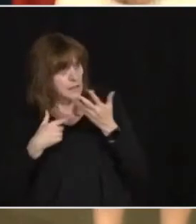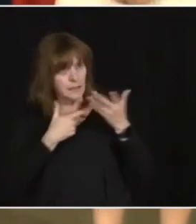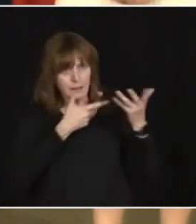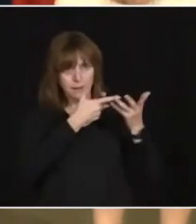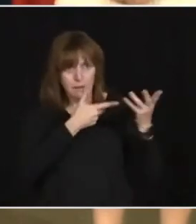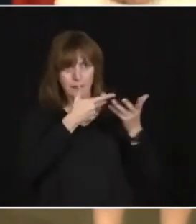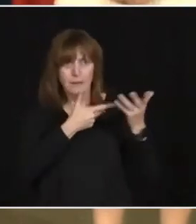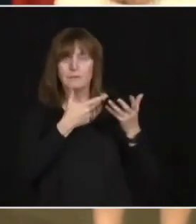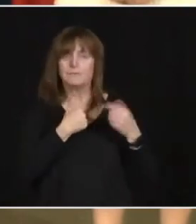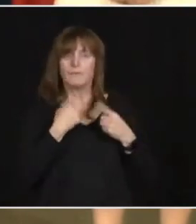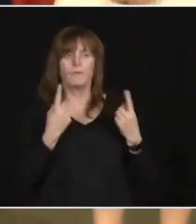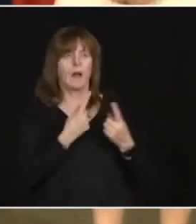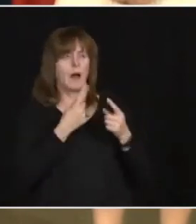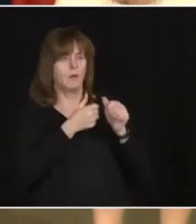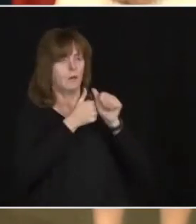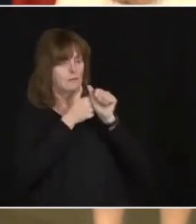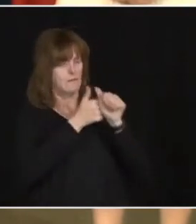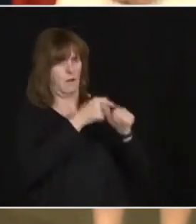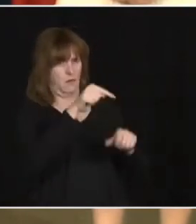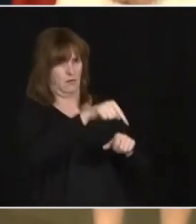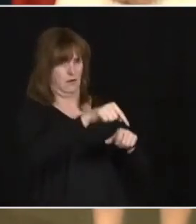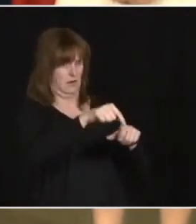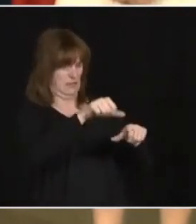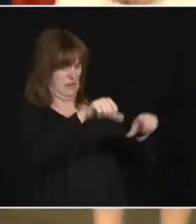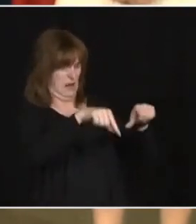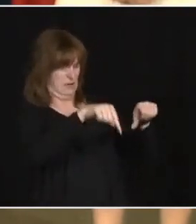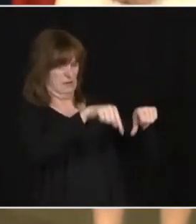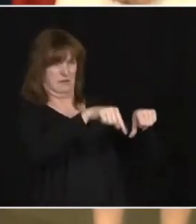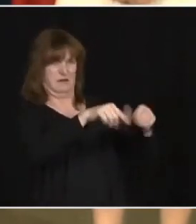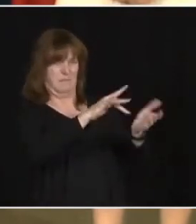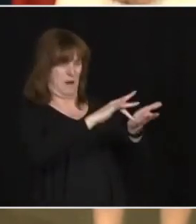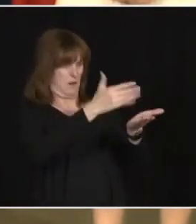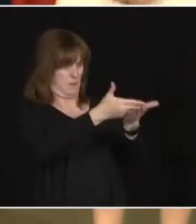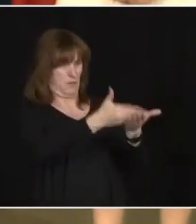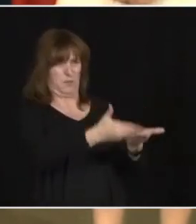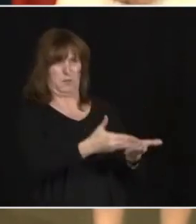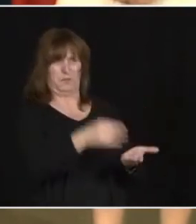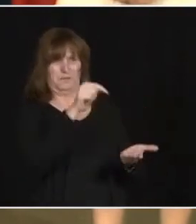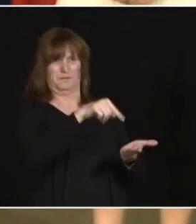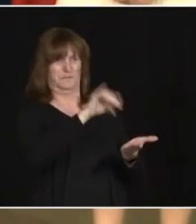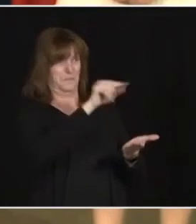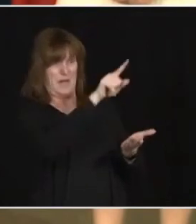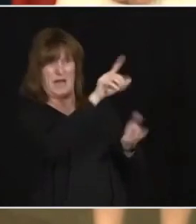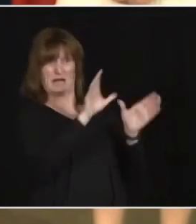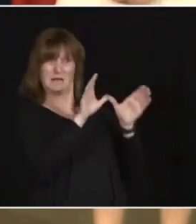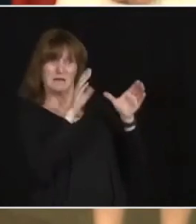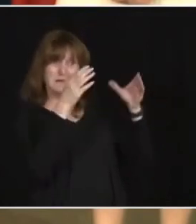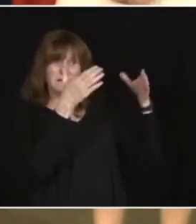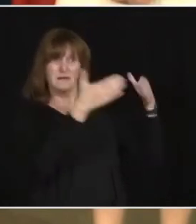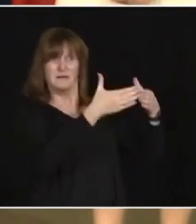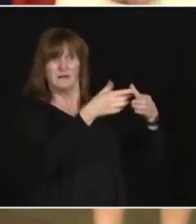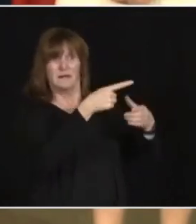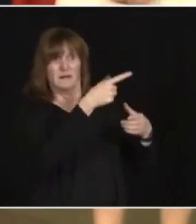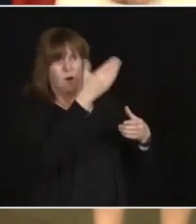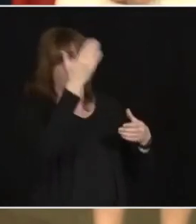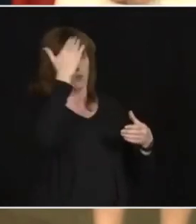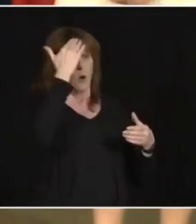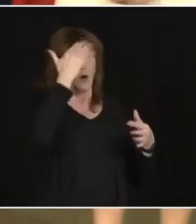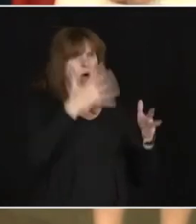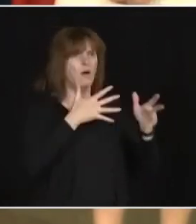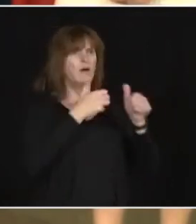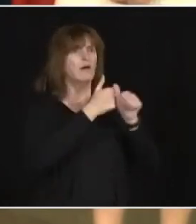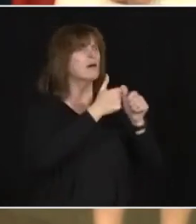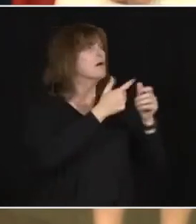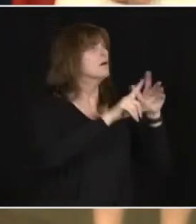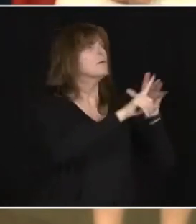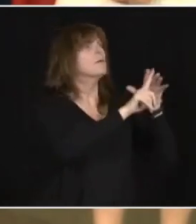evidence-based. So I'm pretty sure that you want people who are up to date on all the science and evidence, and the politicians can